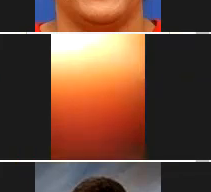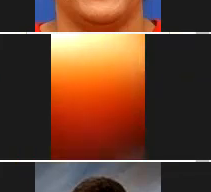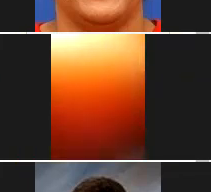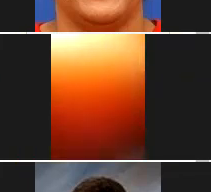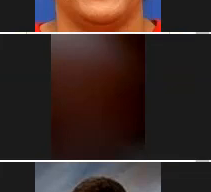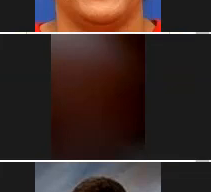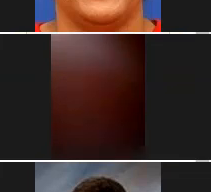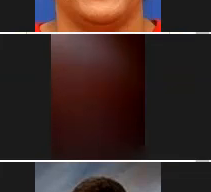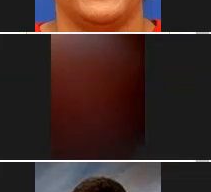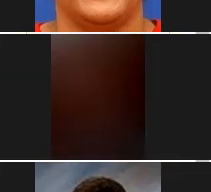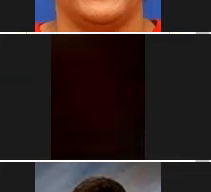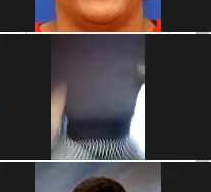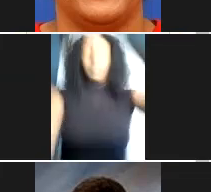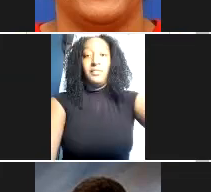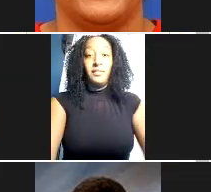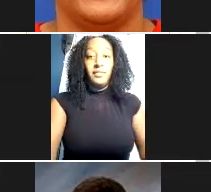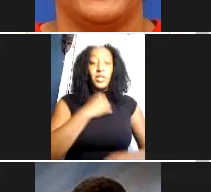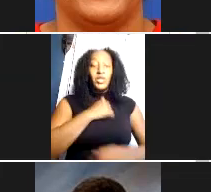want,